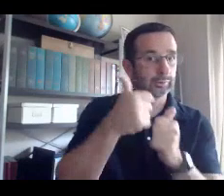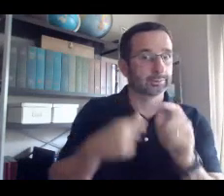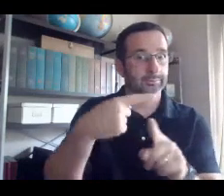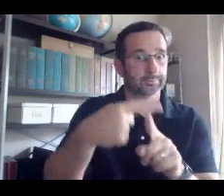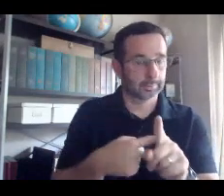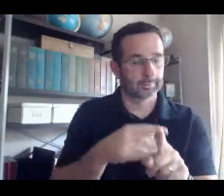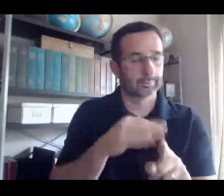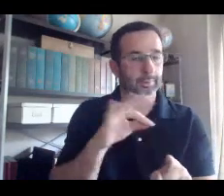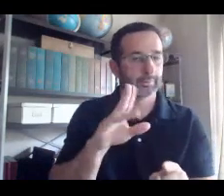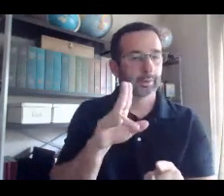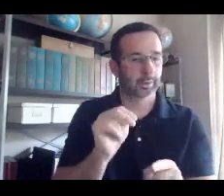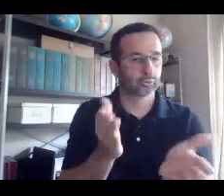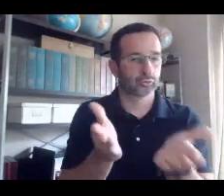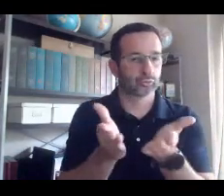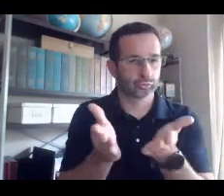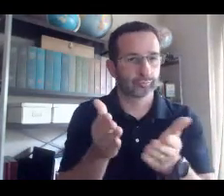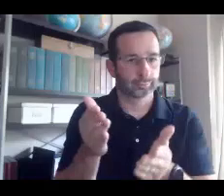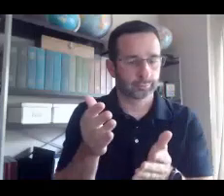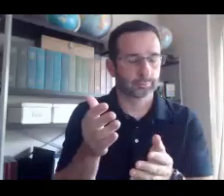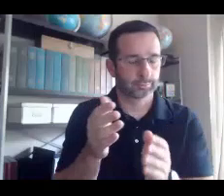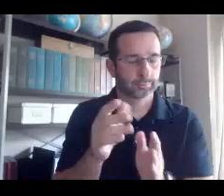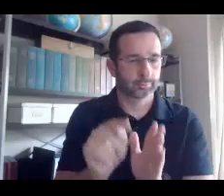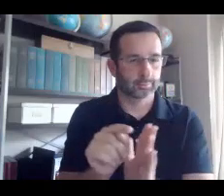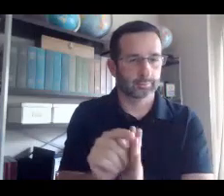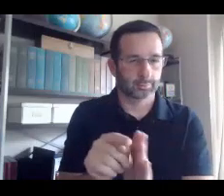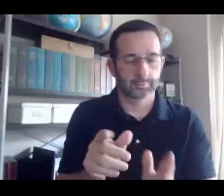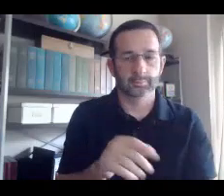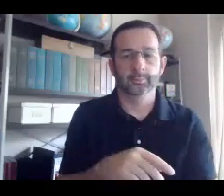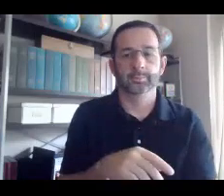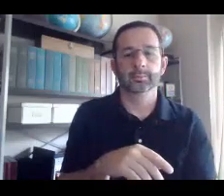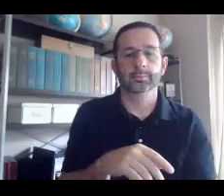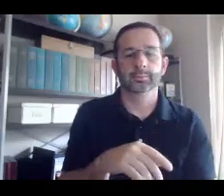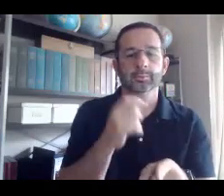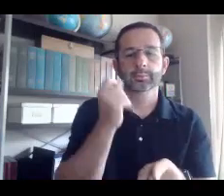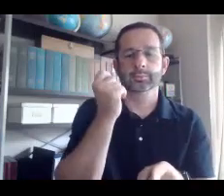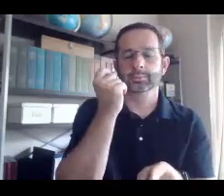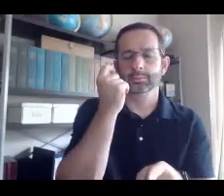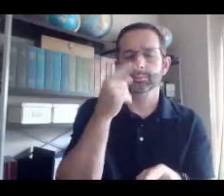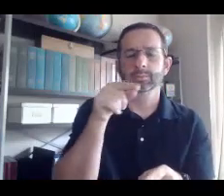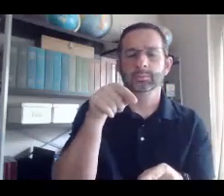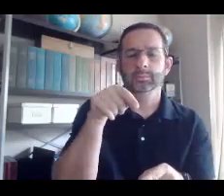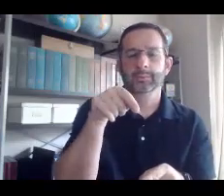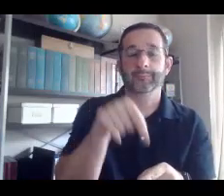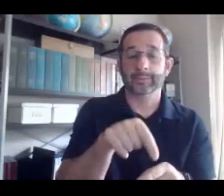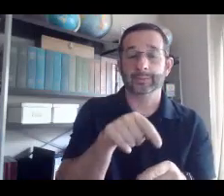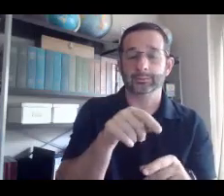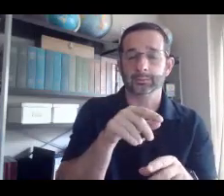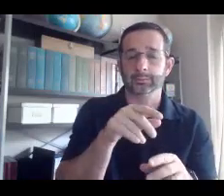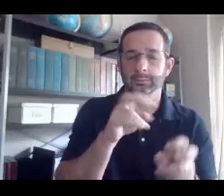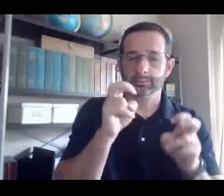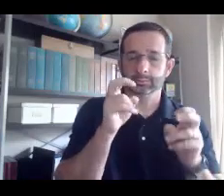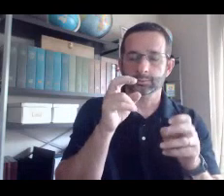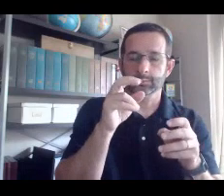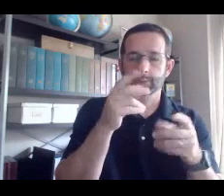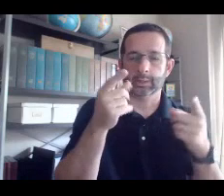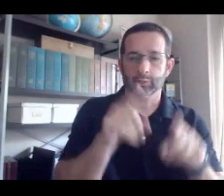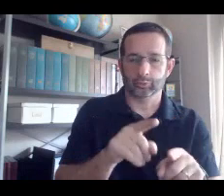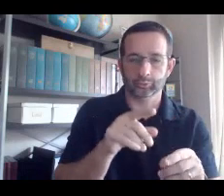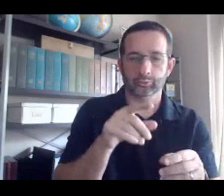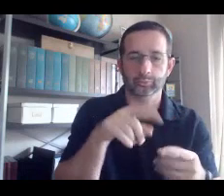$7,500 for each month of the on-service time period. However,